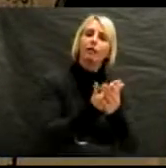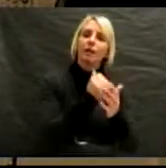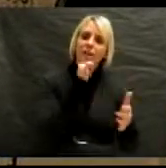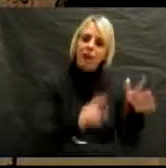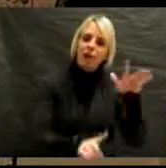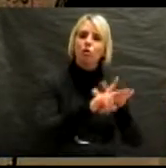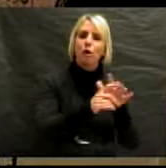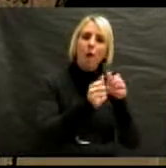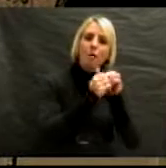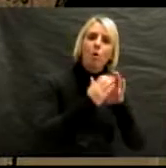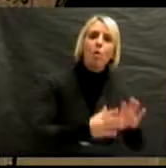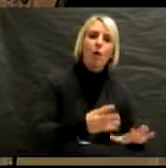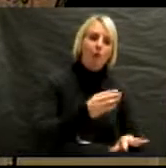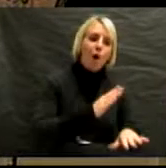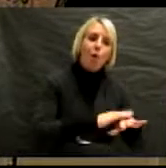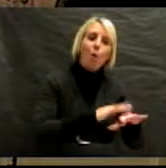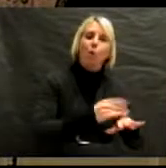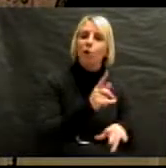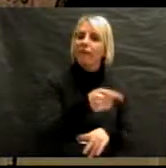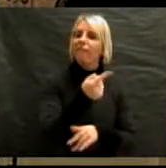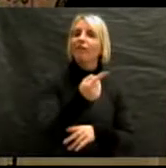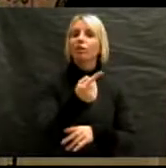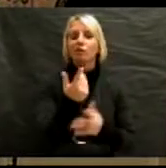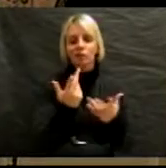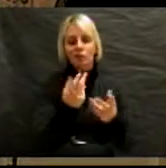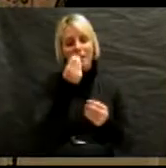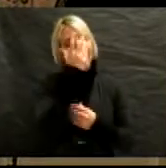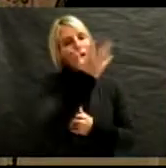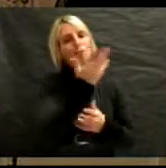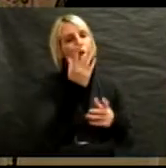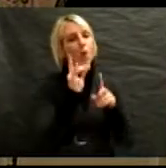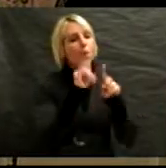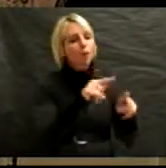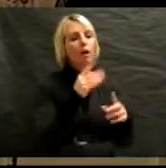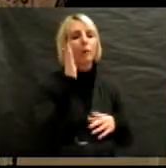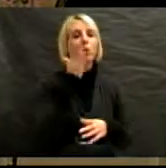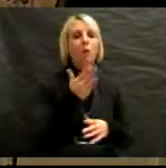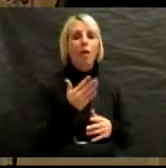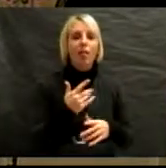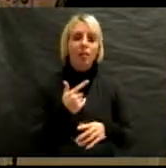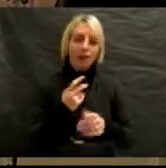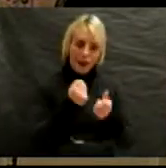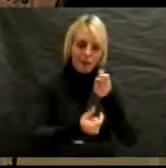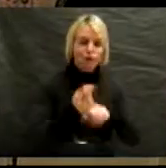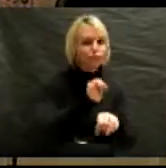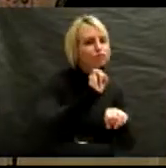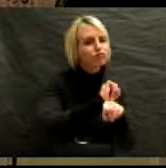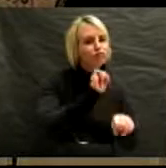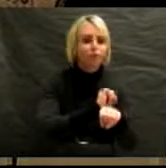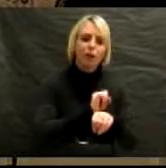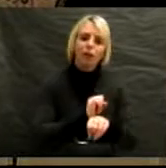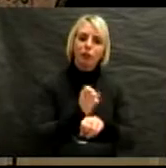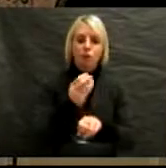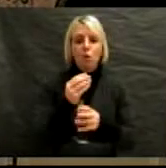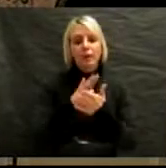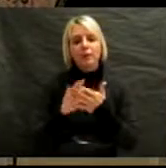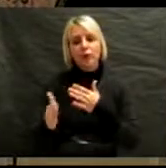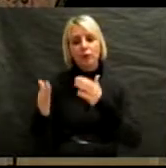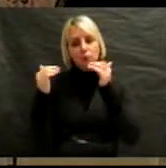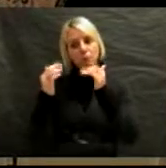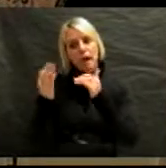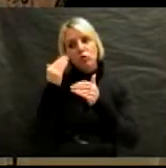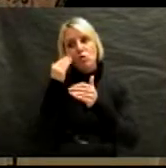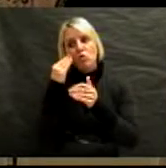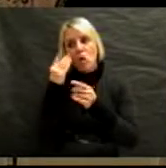important. Everybody's working hard, and I think to respect that is important. As we, Yeah, I think it's Yeah. important to check in the office too, just so the principals know that the Yeah, board members